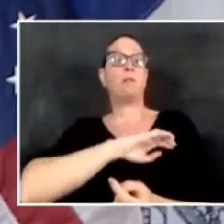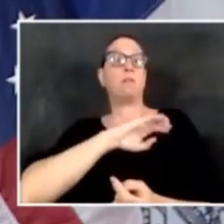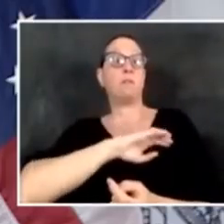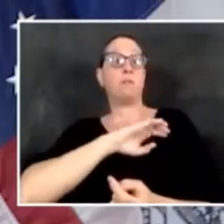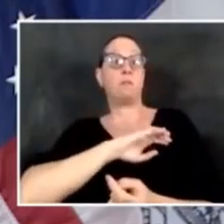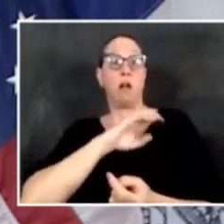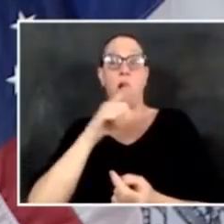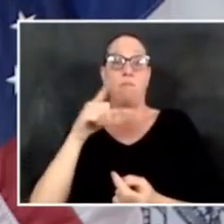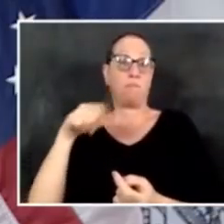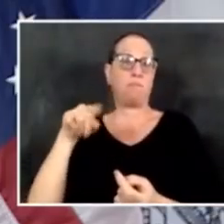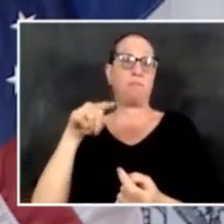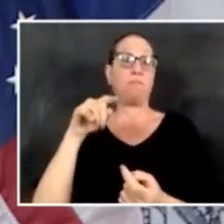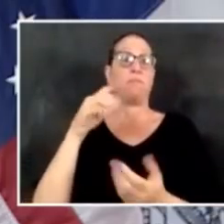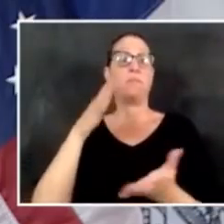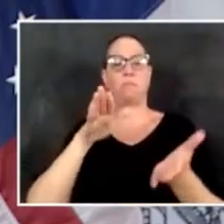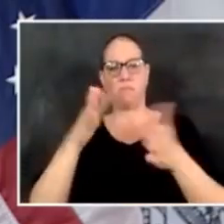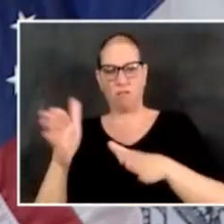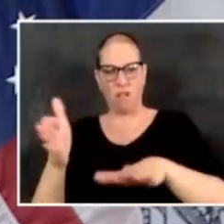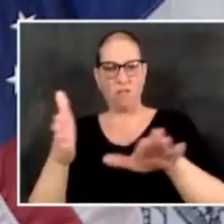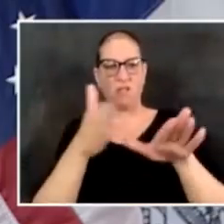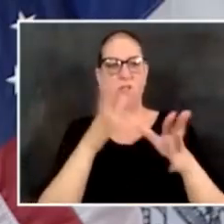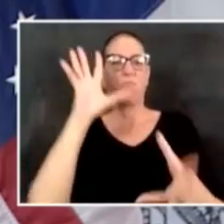civilians, each with different